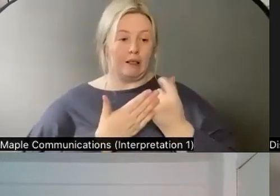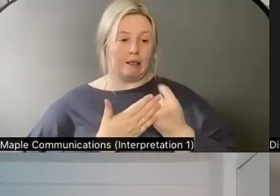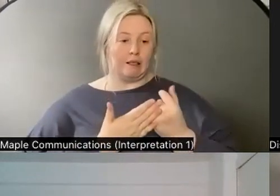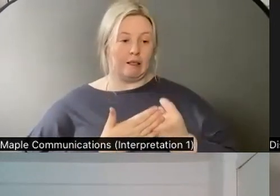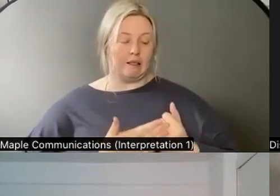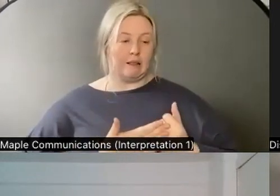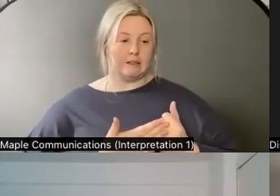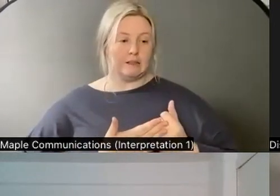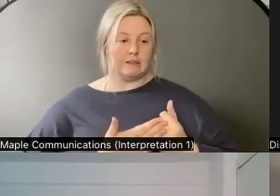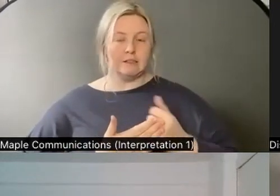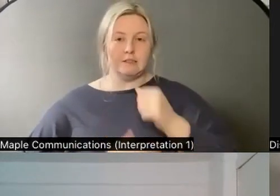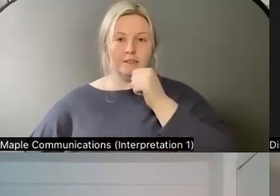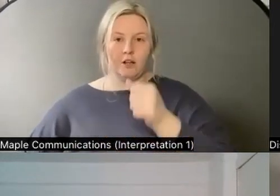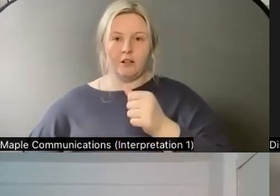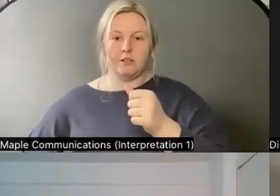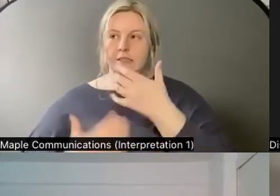thing.